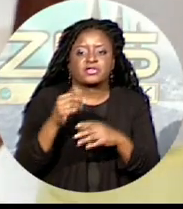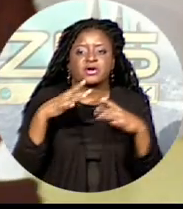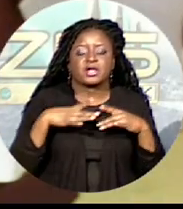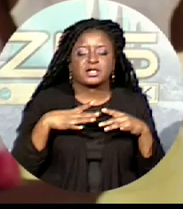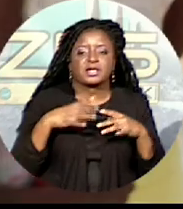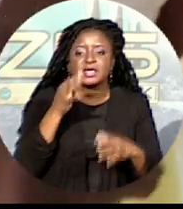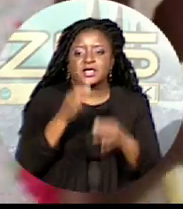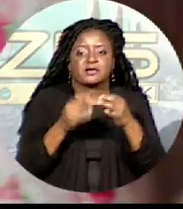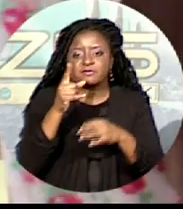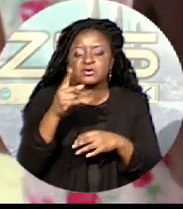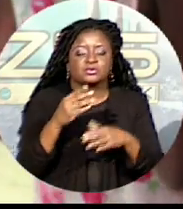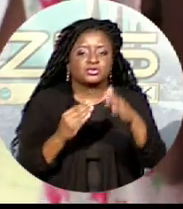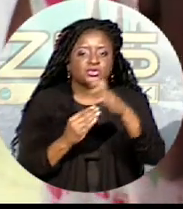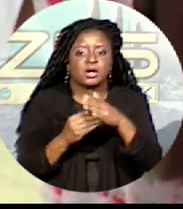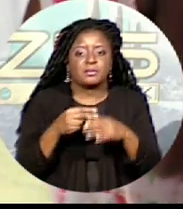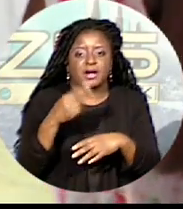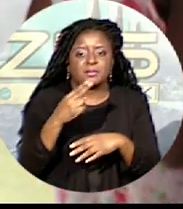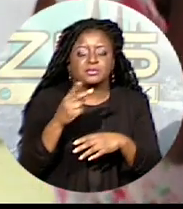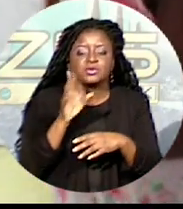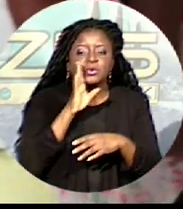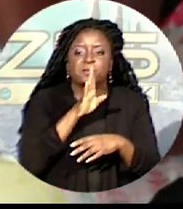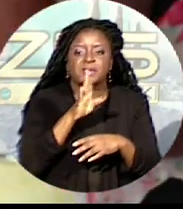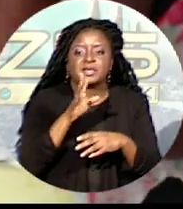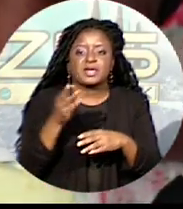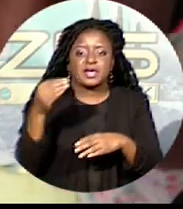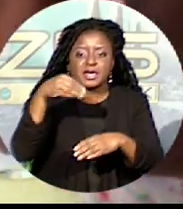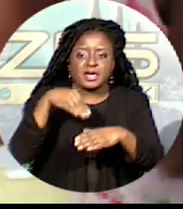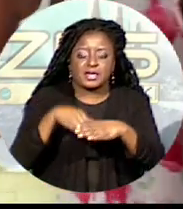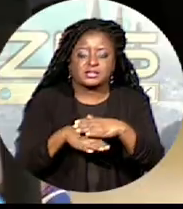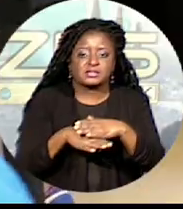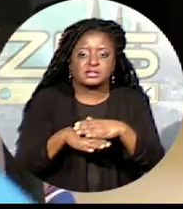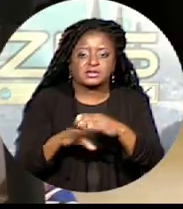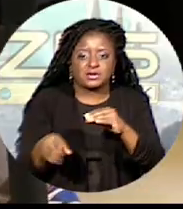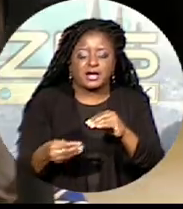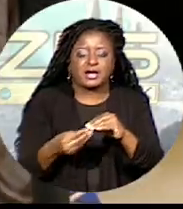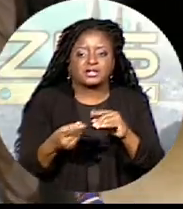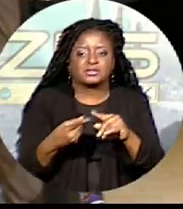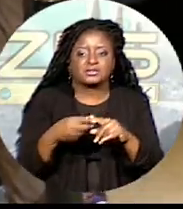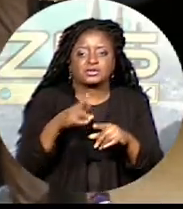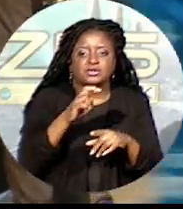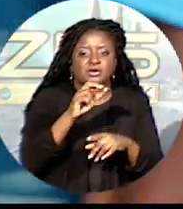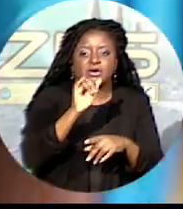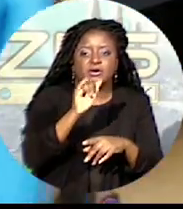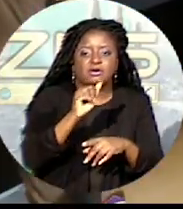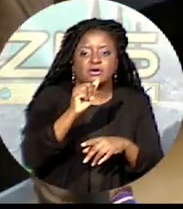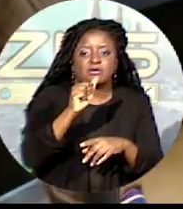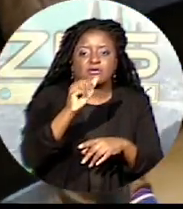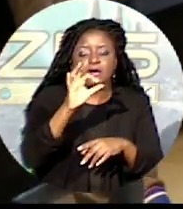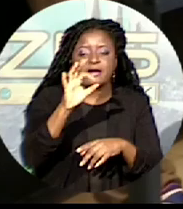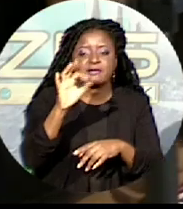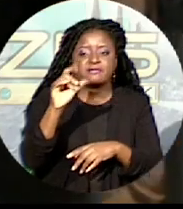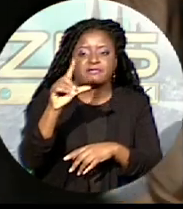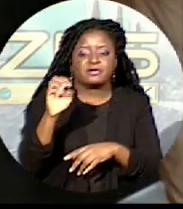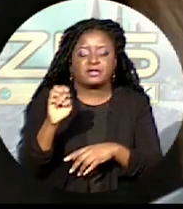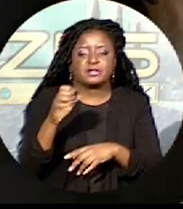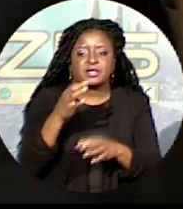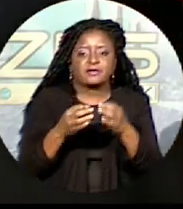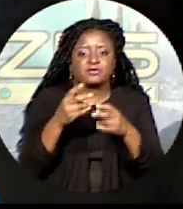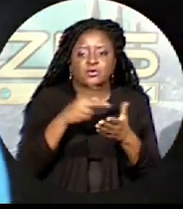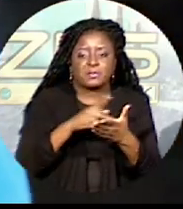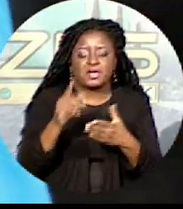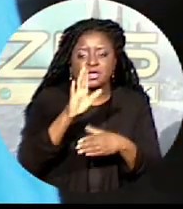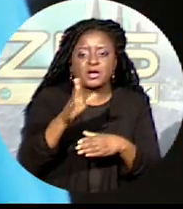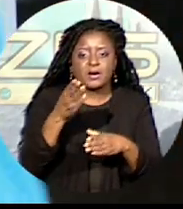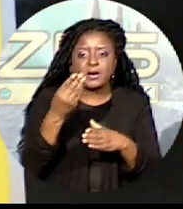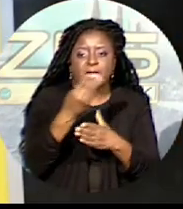entered into the raffle, and today only, when you top up, you get extra raffle tickets, free raffle tickets. If you pay your bill in full, you